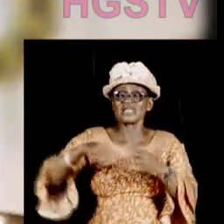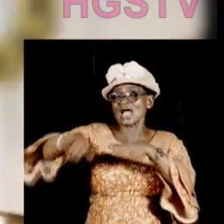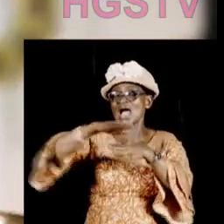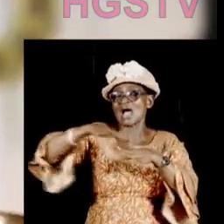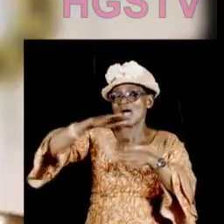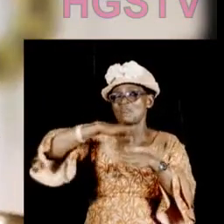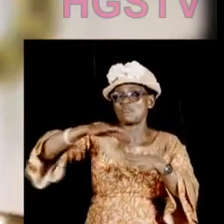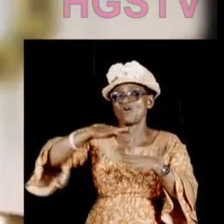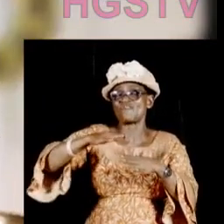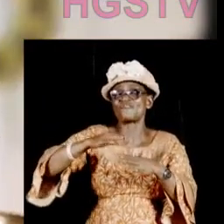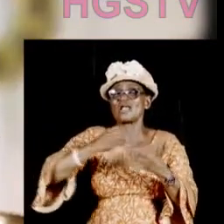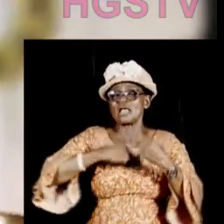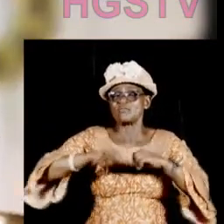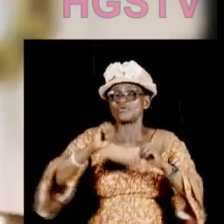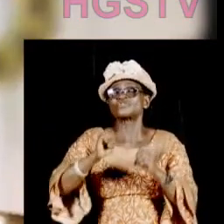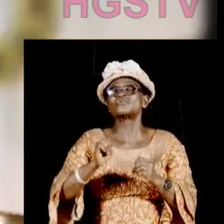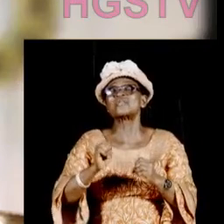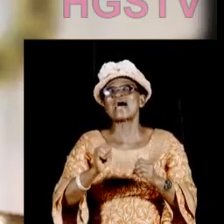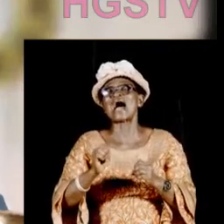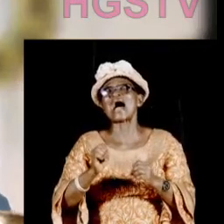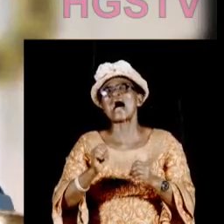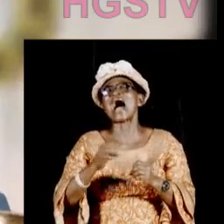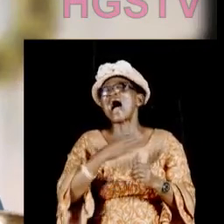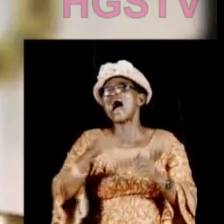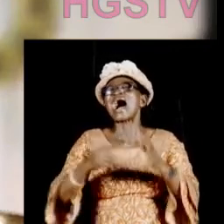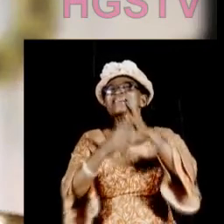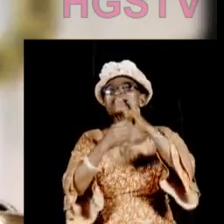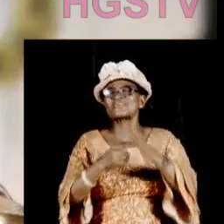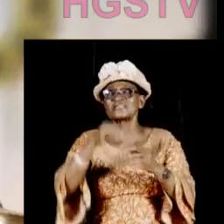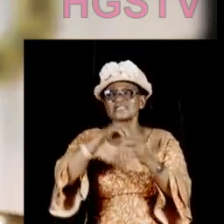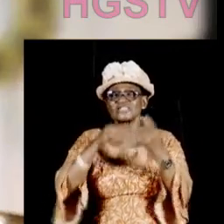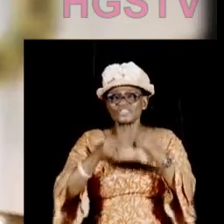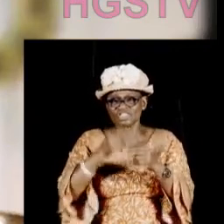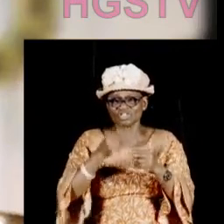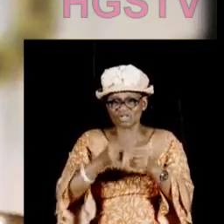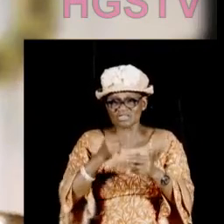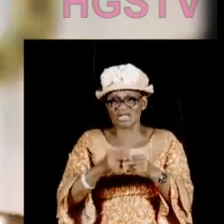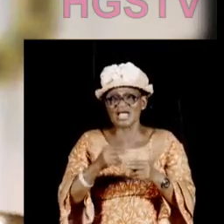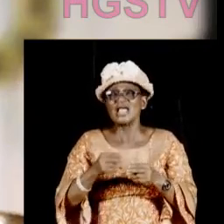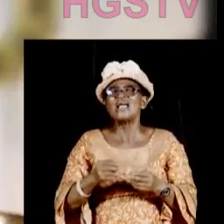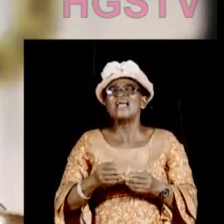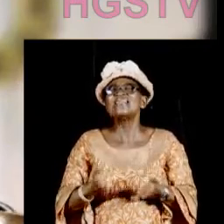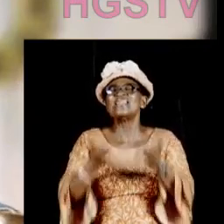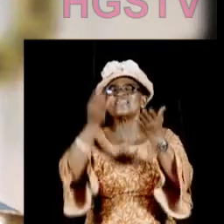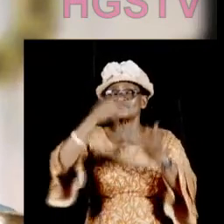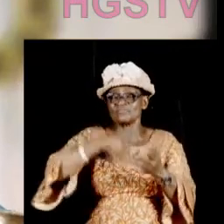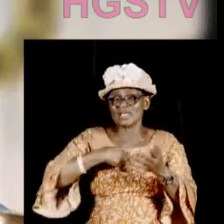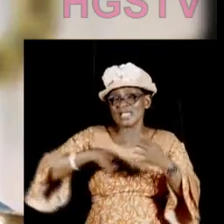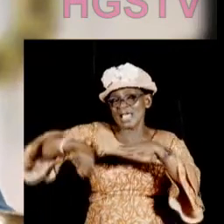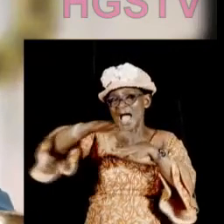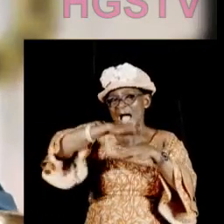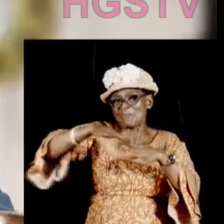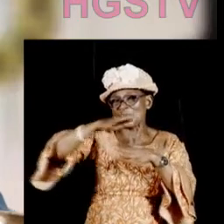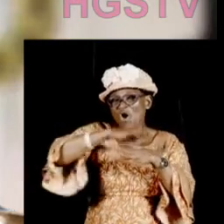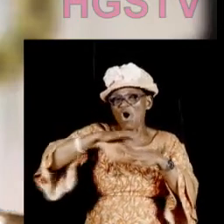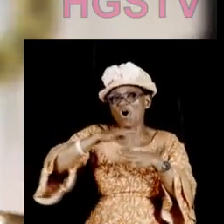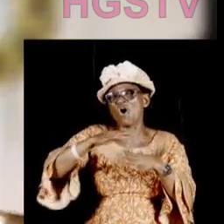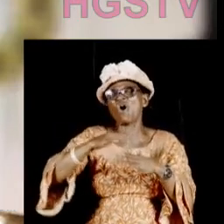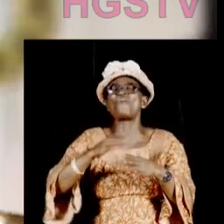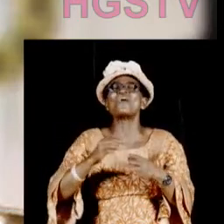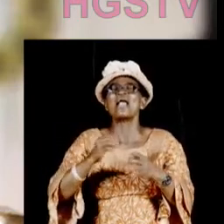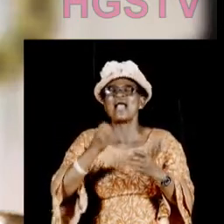or stress in Jesus' name. Father, lift me above emotional distress or emotional disorder